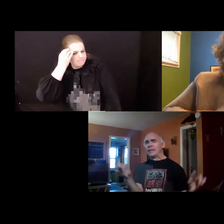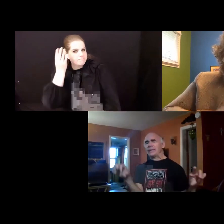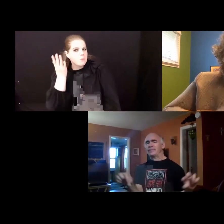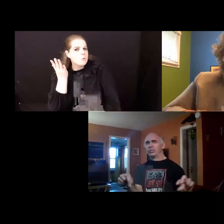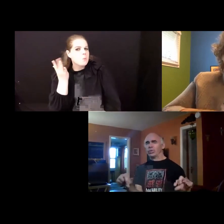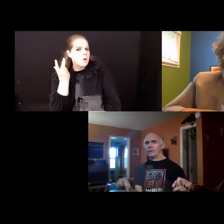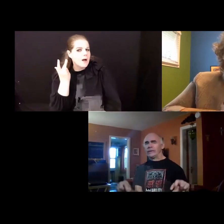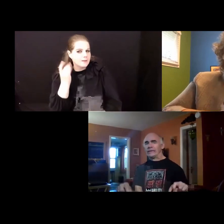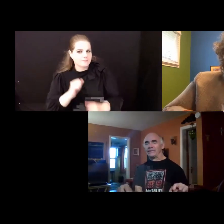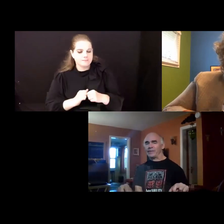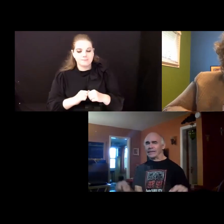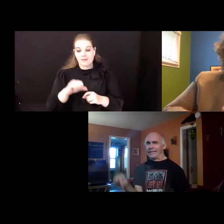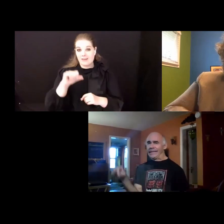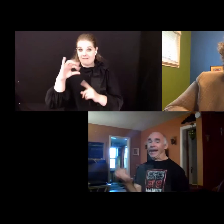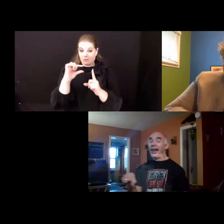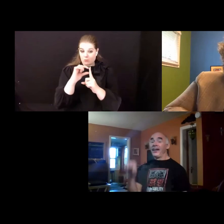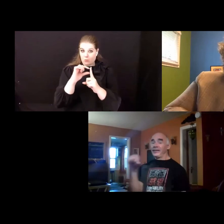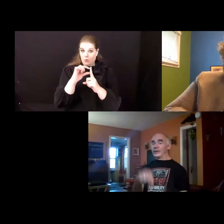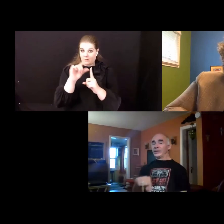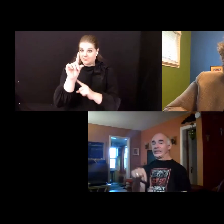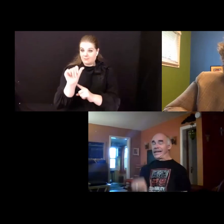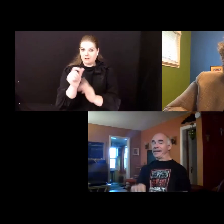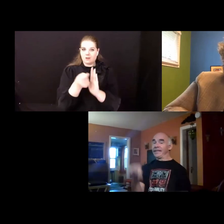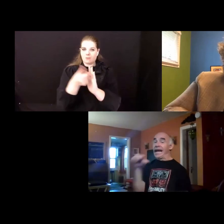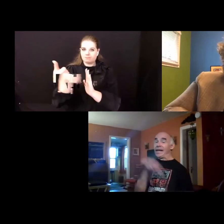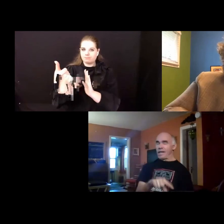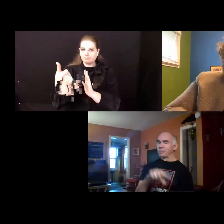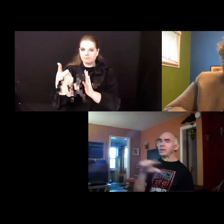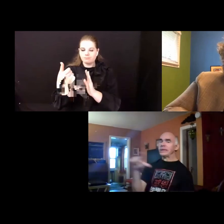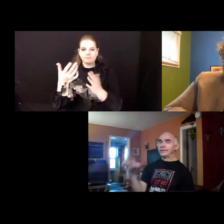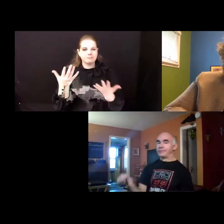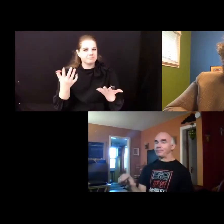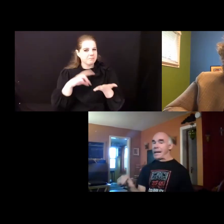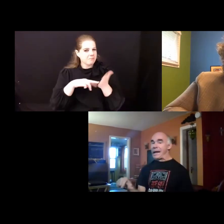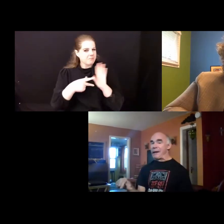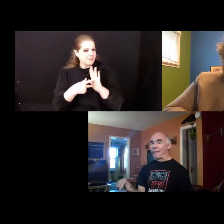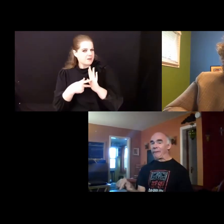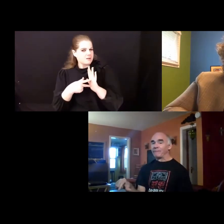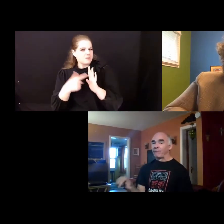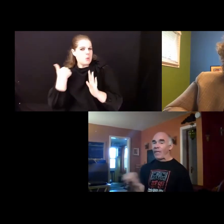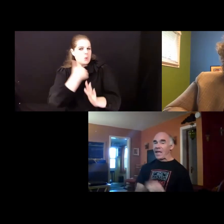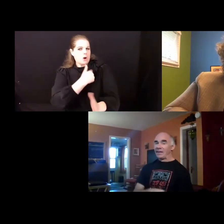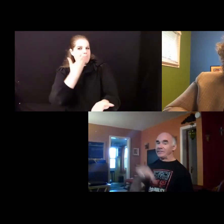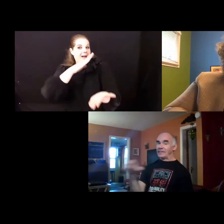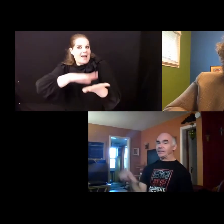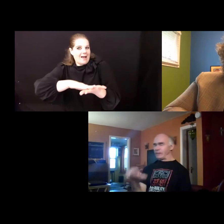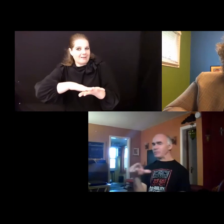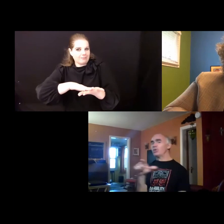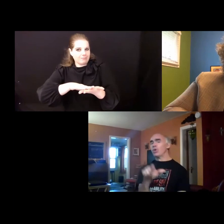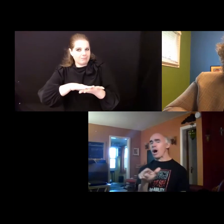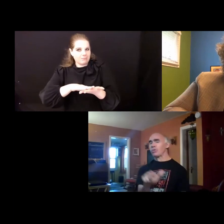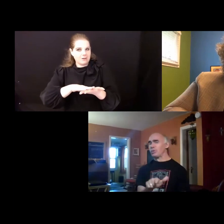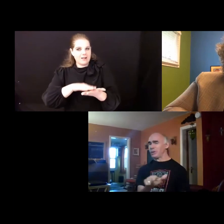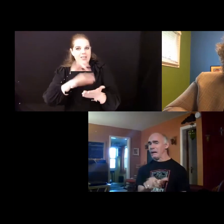getting rid of the word disability, you're saying that word is bad. Right. There's